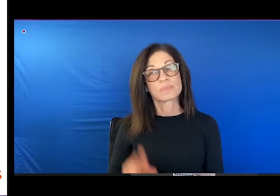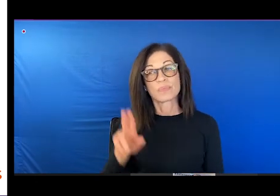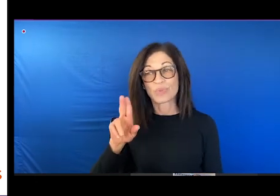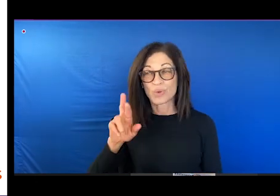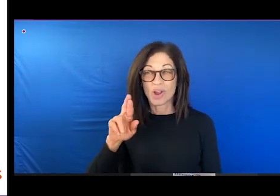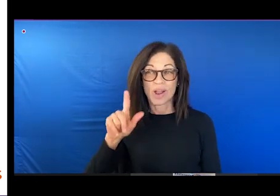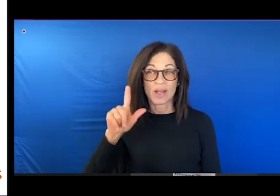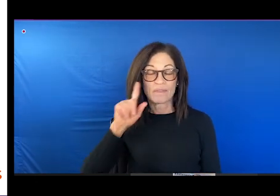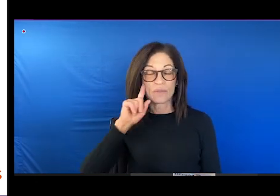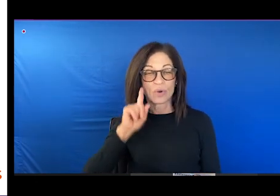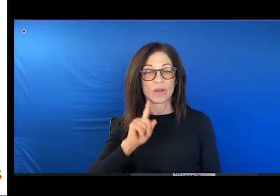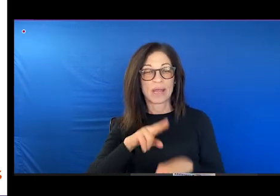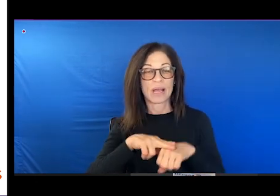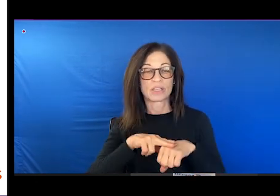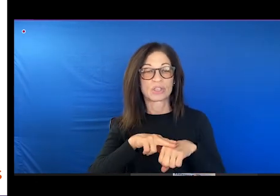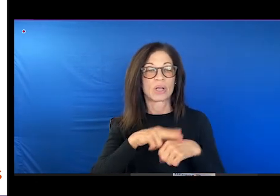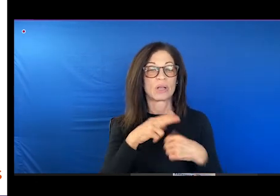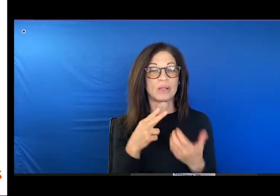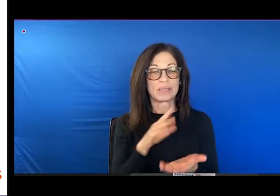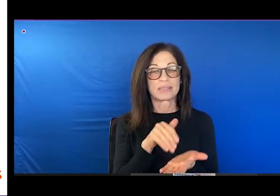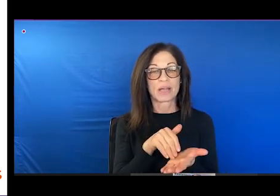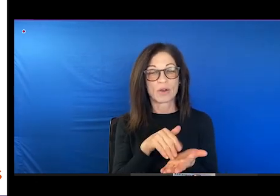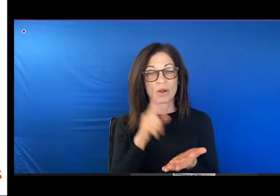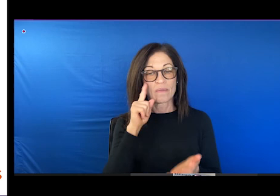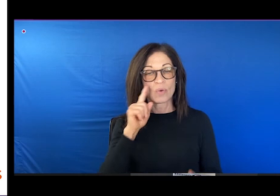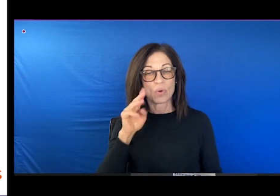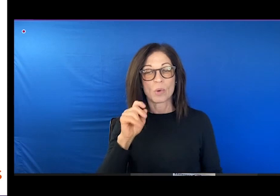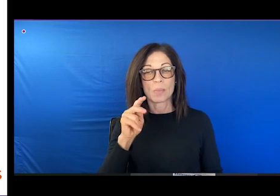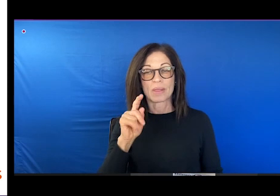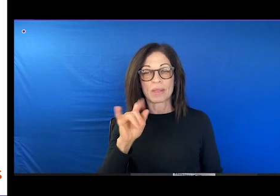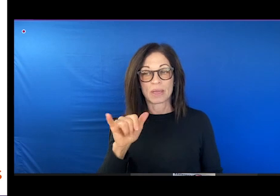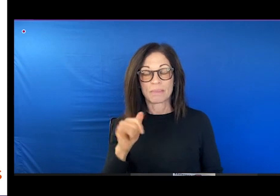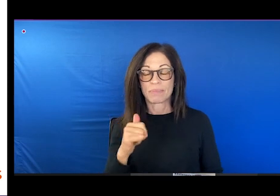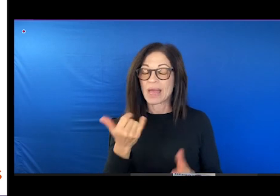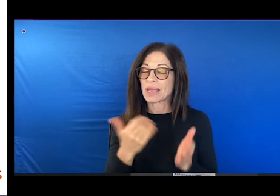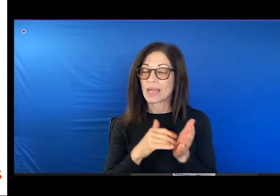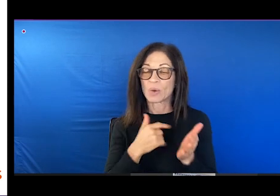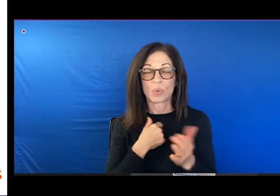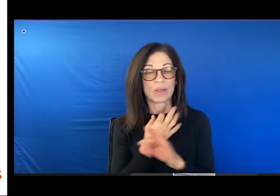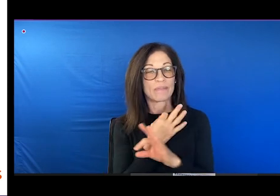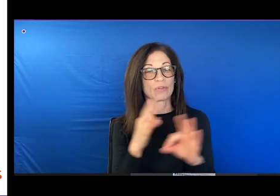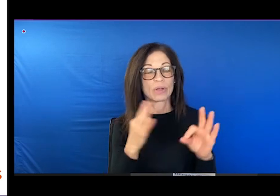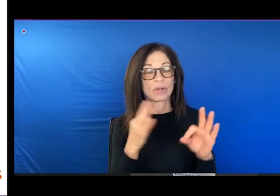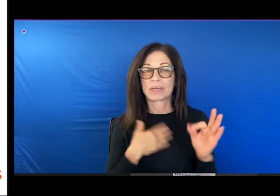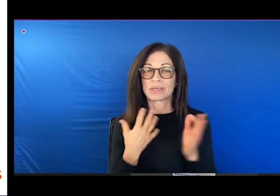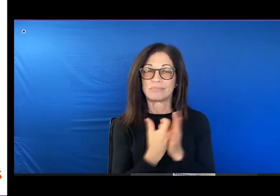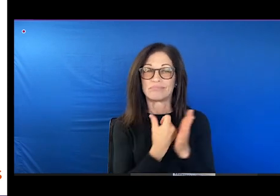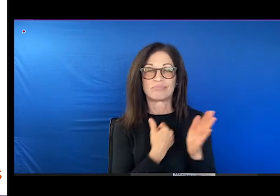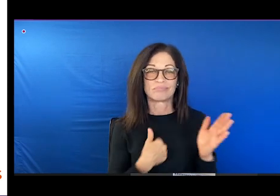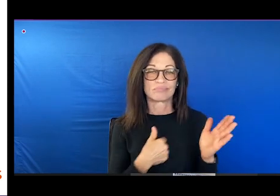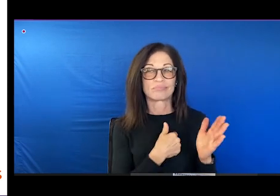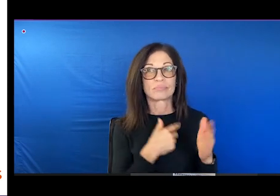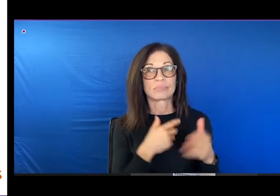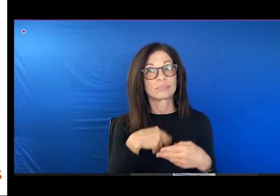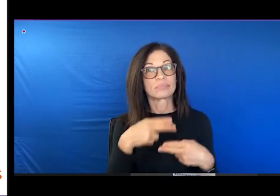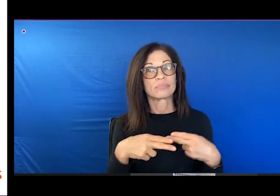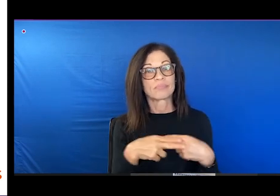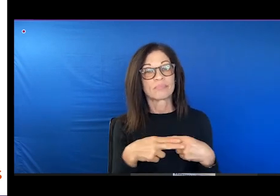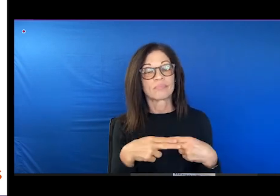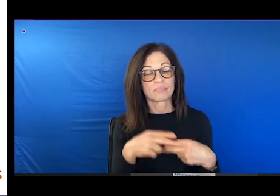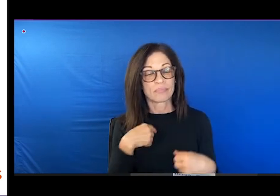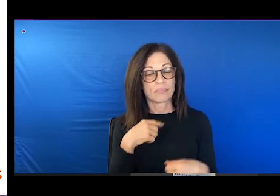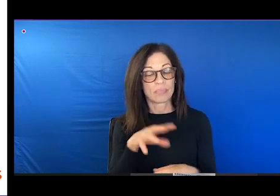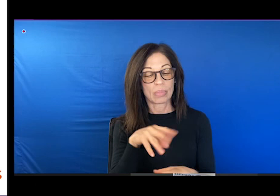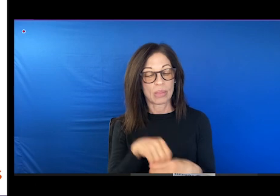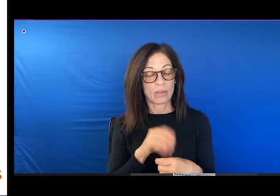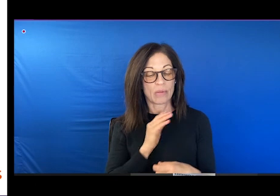Here's our URL for the National Center for Mobility Management. Again, please, we're all free, take advantage of us. The next